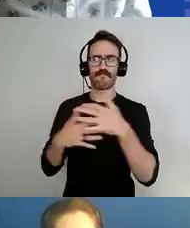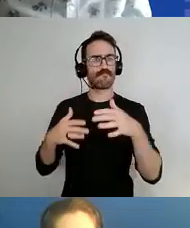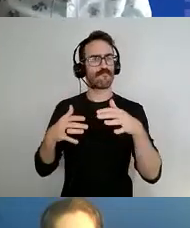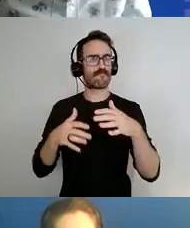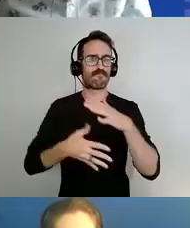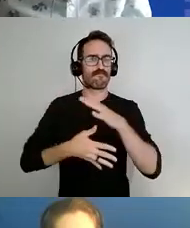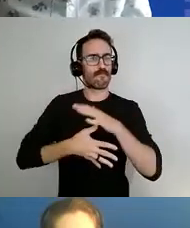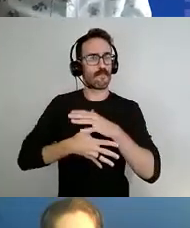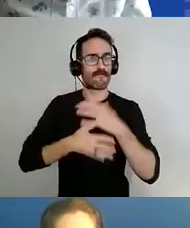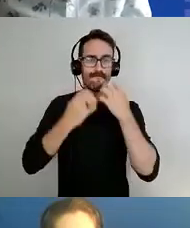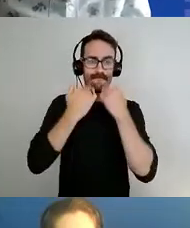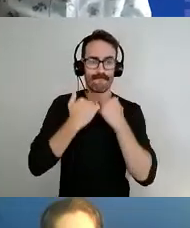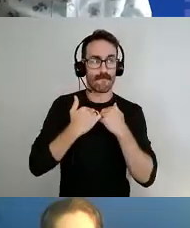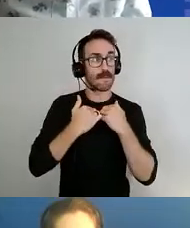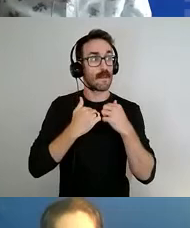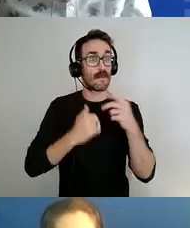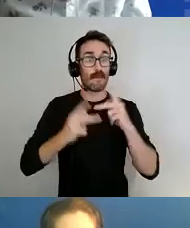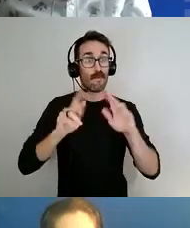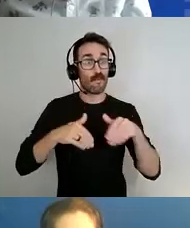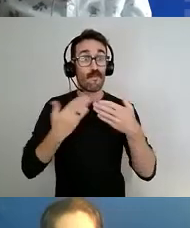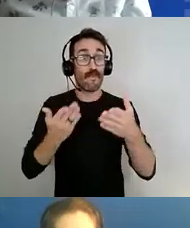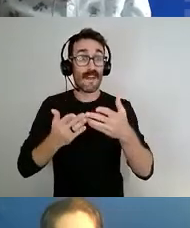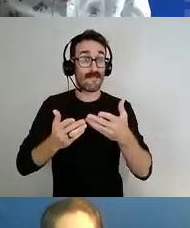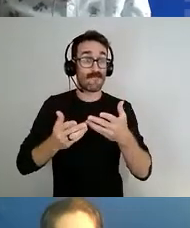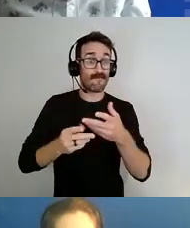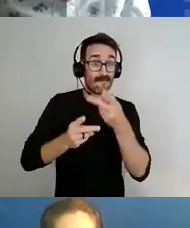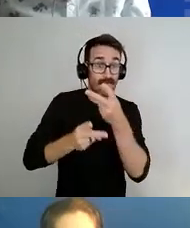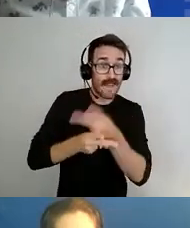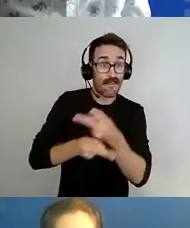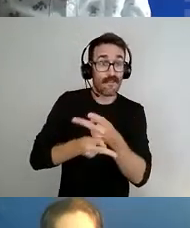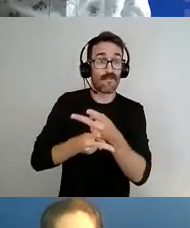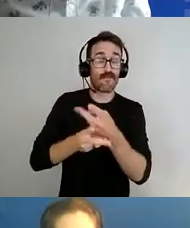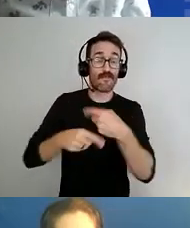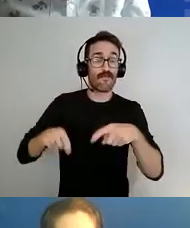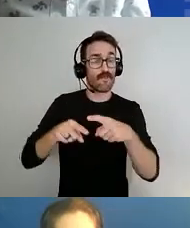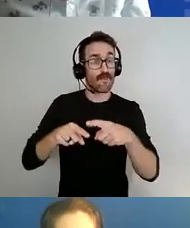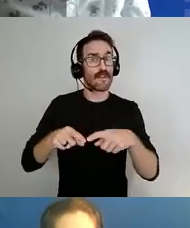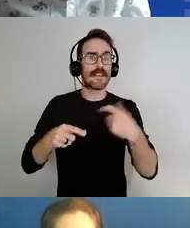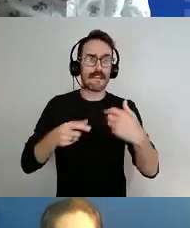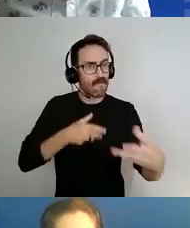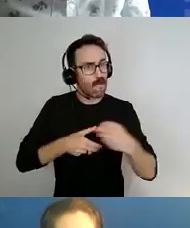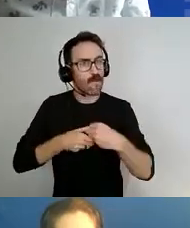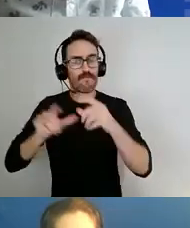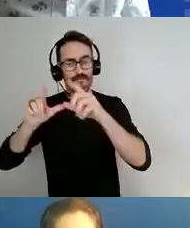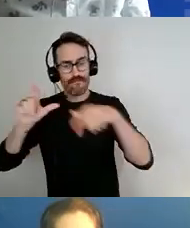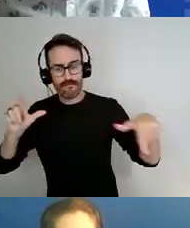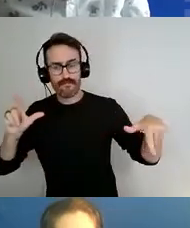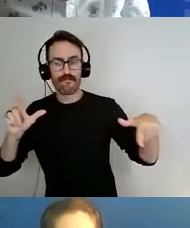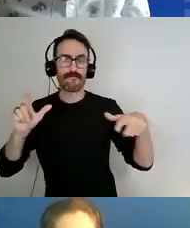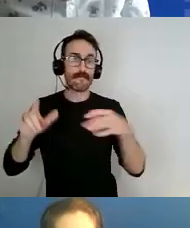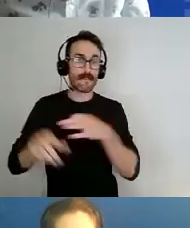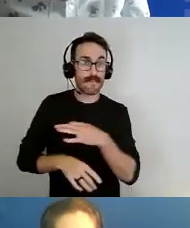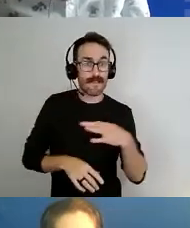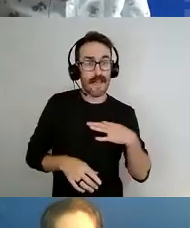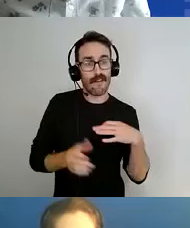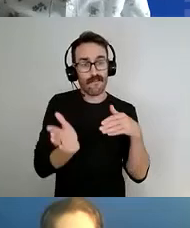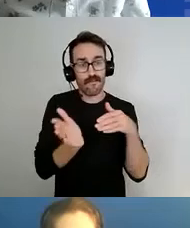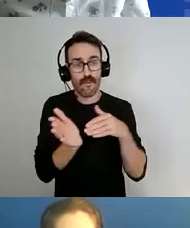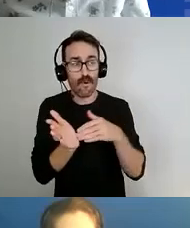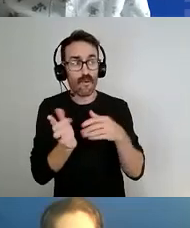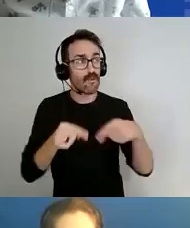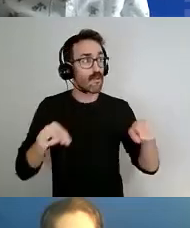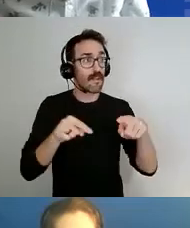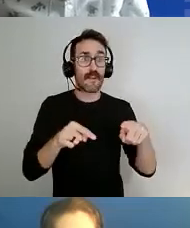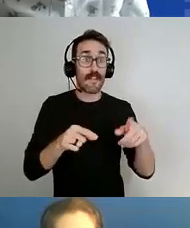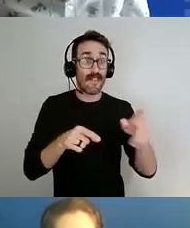healthcare providers who employ 2SLGBTQI staff and doctors and who have affirming